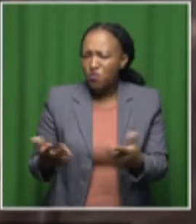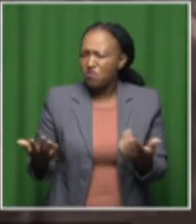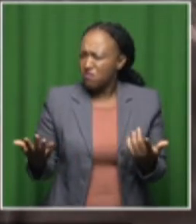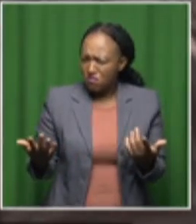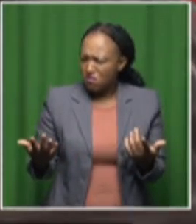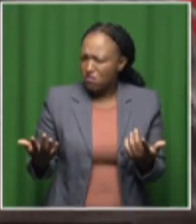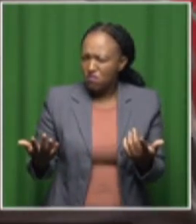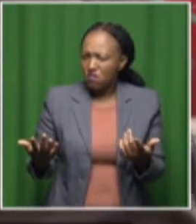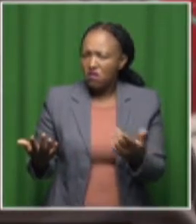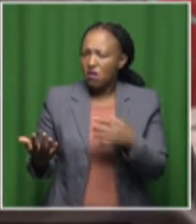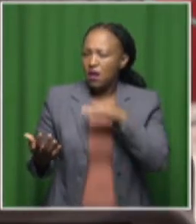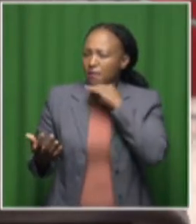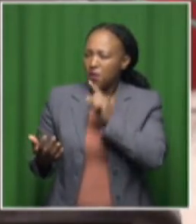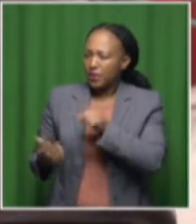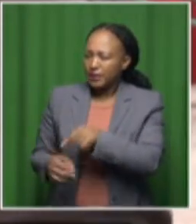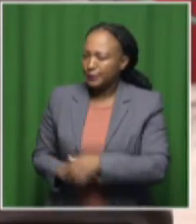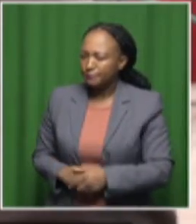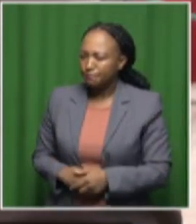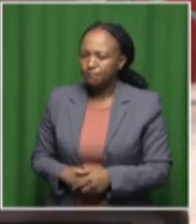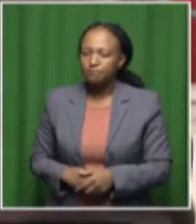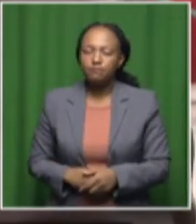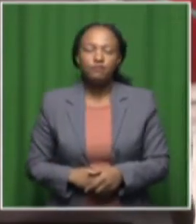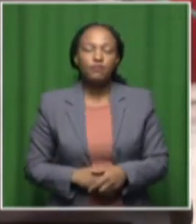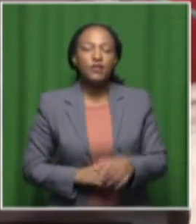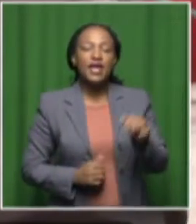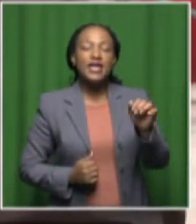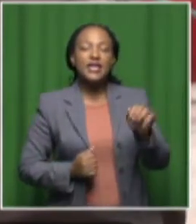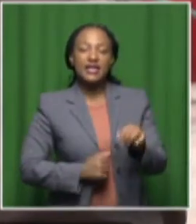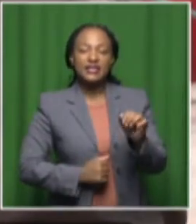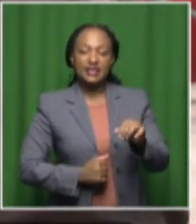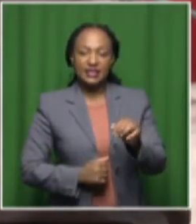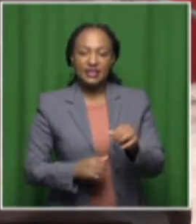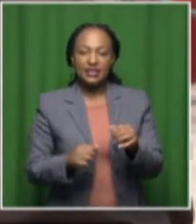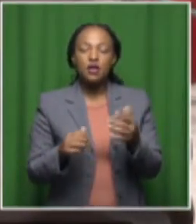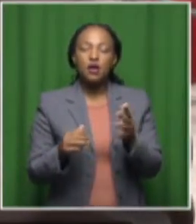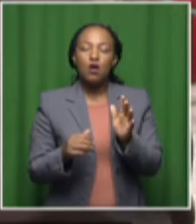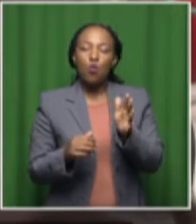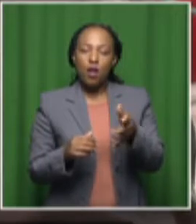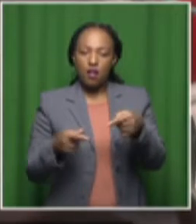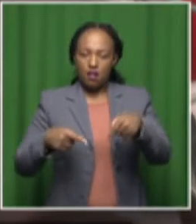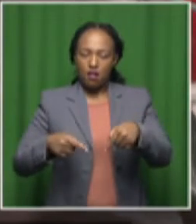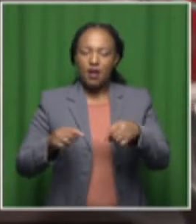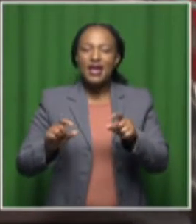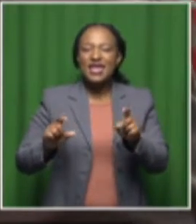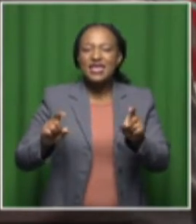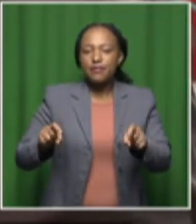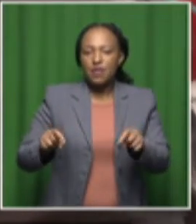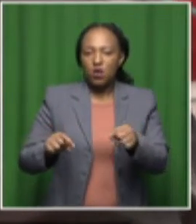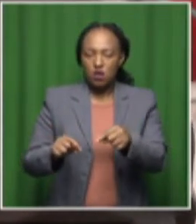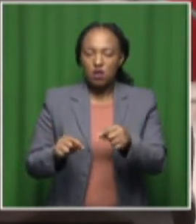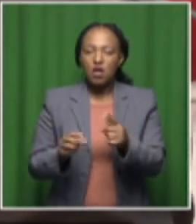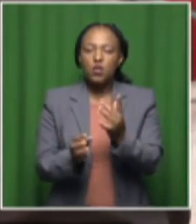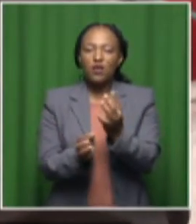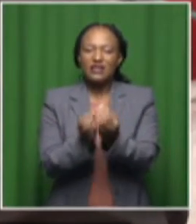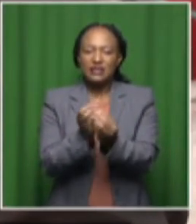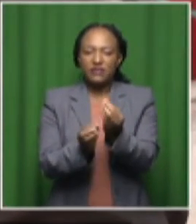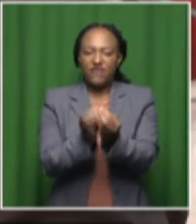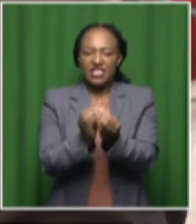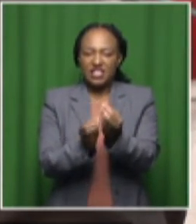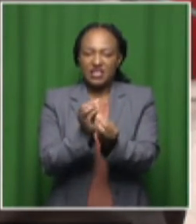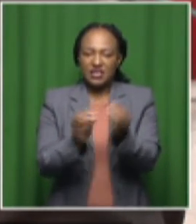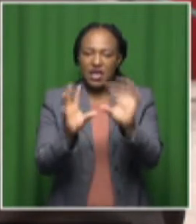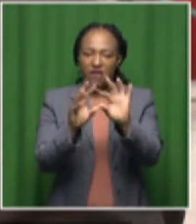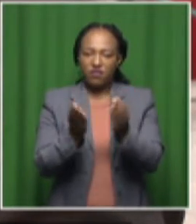to us a bit about what that will entail. Yes, it will be here in Cape Town. It will undergo repairs here in Cape Town as well,